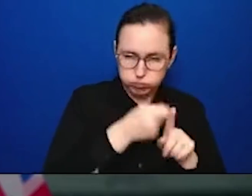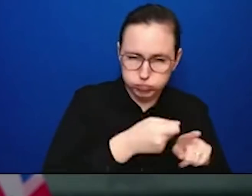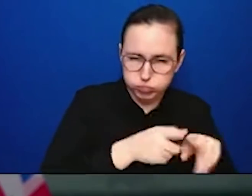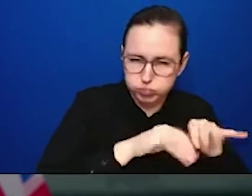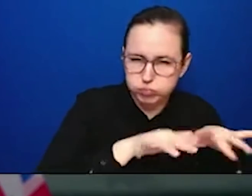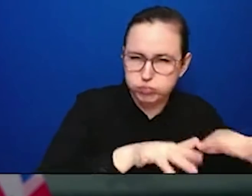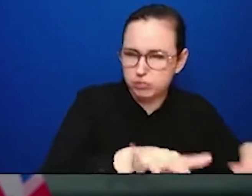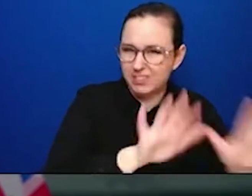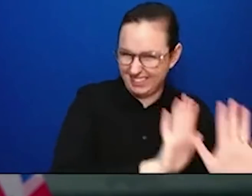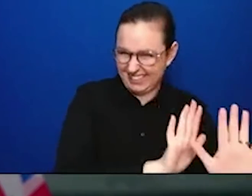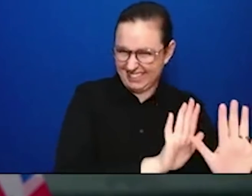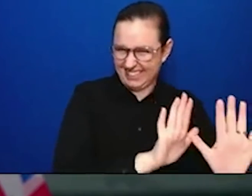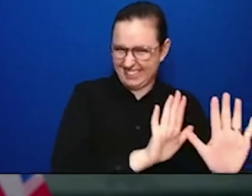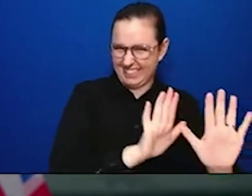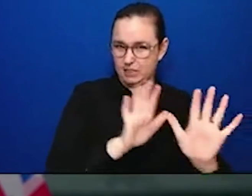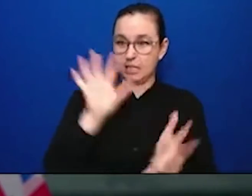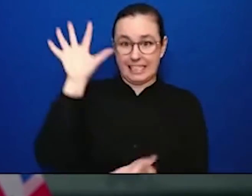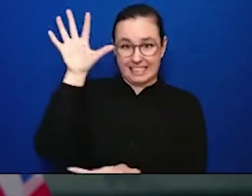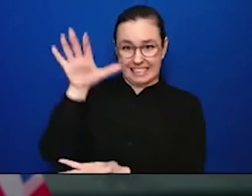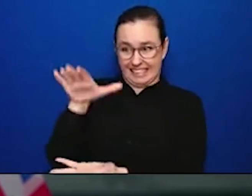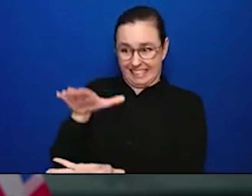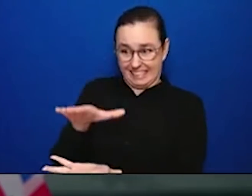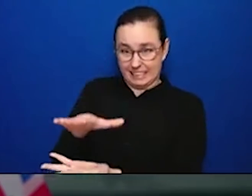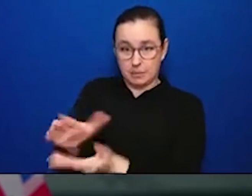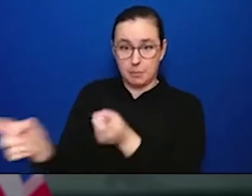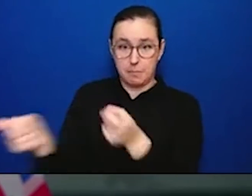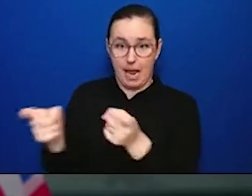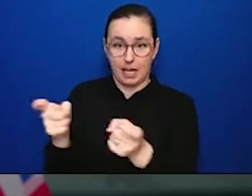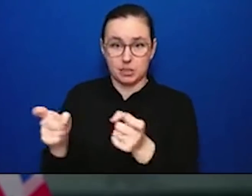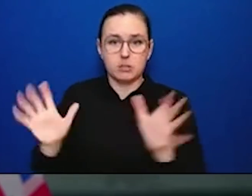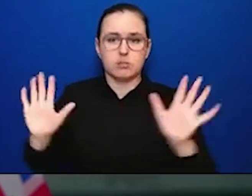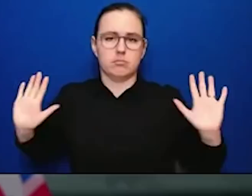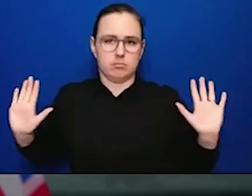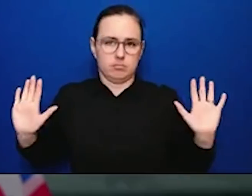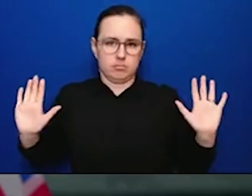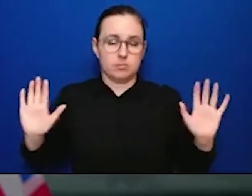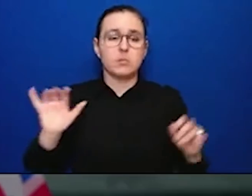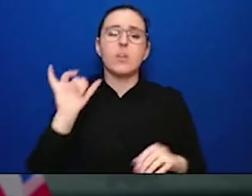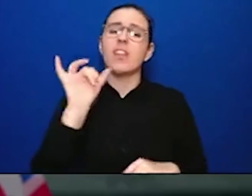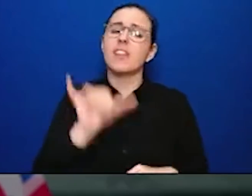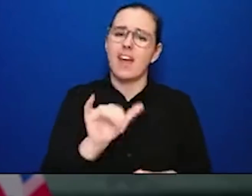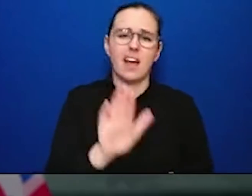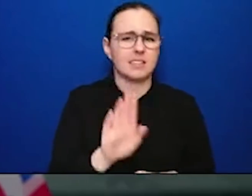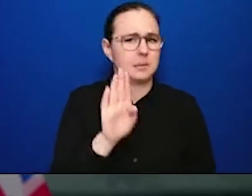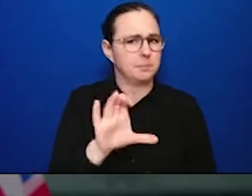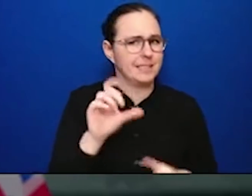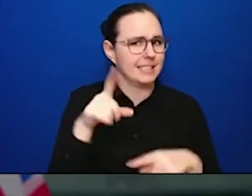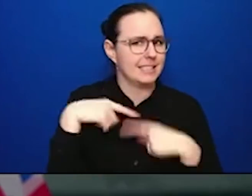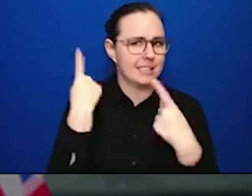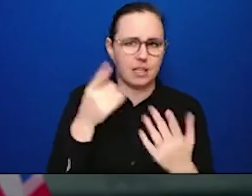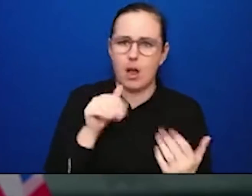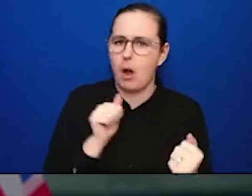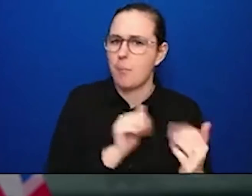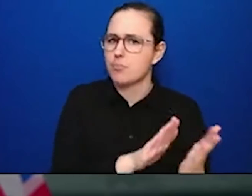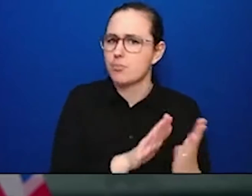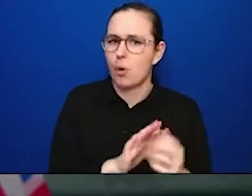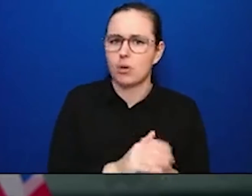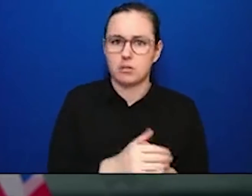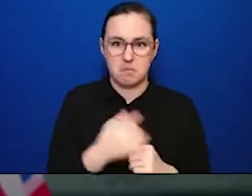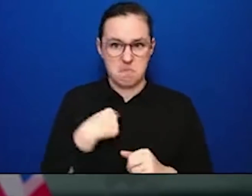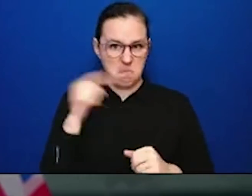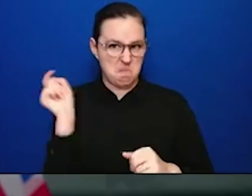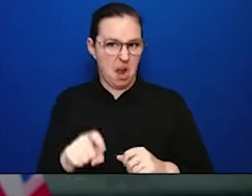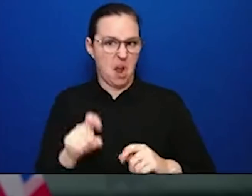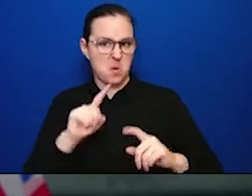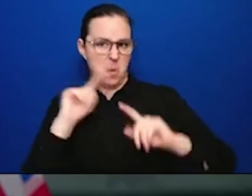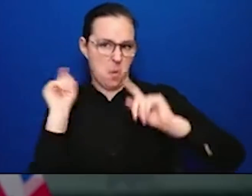very beginning. And we've done this together. We don't have to force people to close to be able to